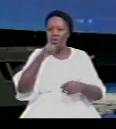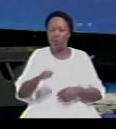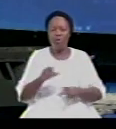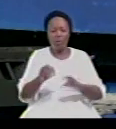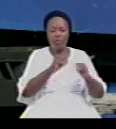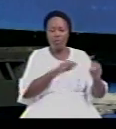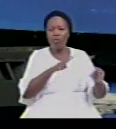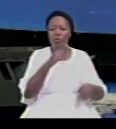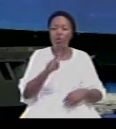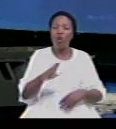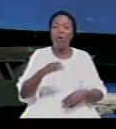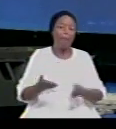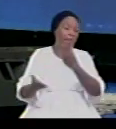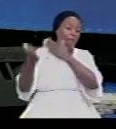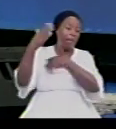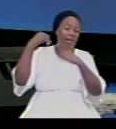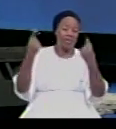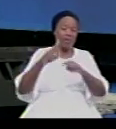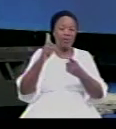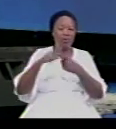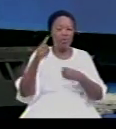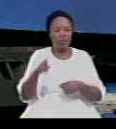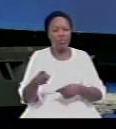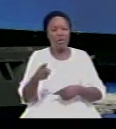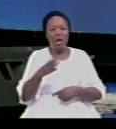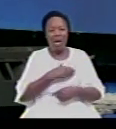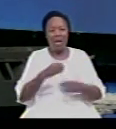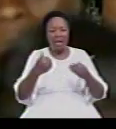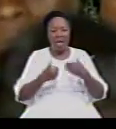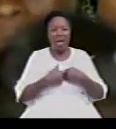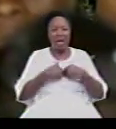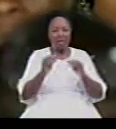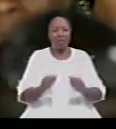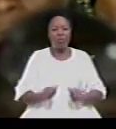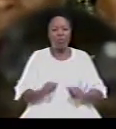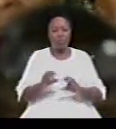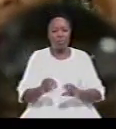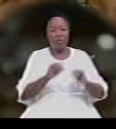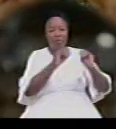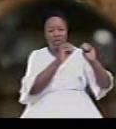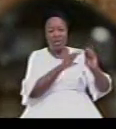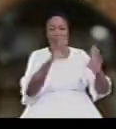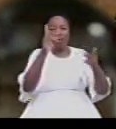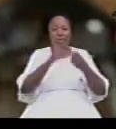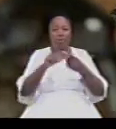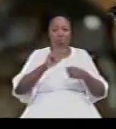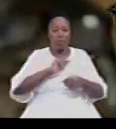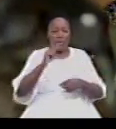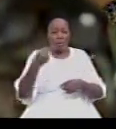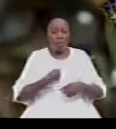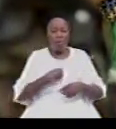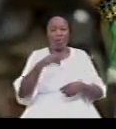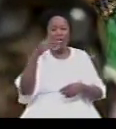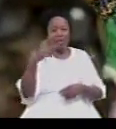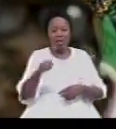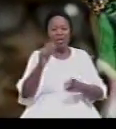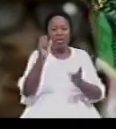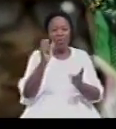past trespasses unto you. And he has committed unto us the word